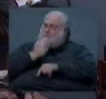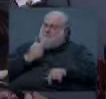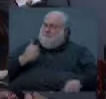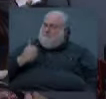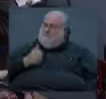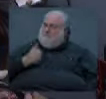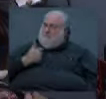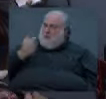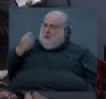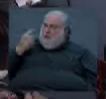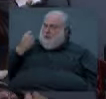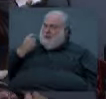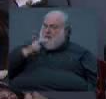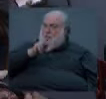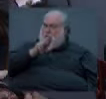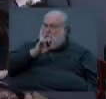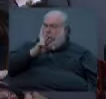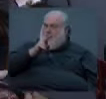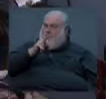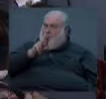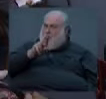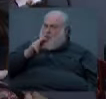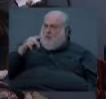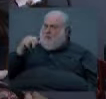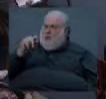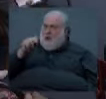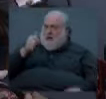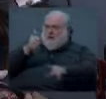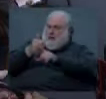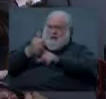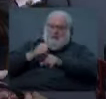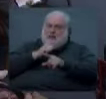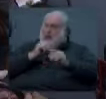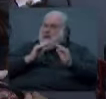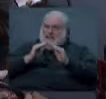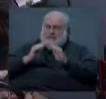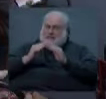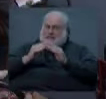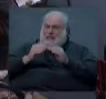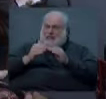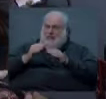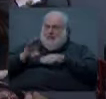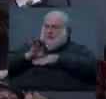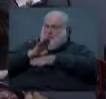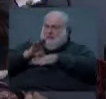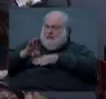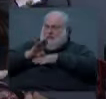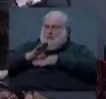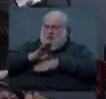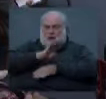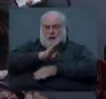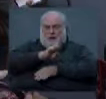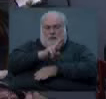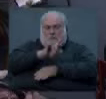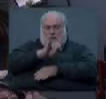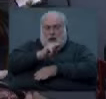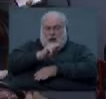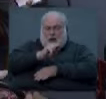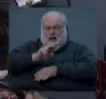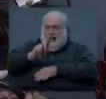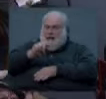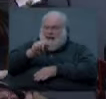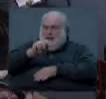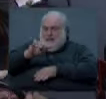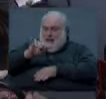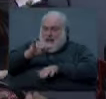the Riverport was not a city entity, because I remember when Brian Day left here, I know he's not